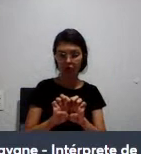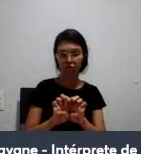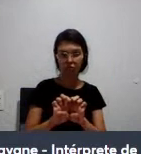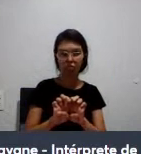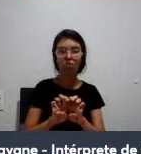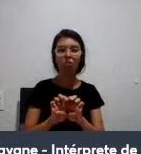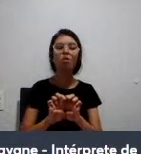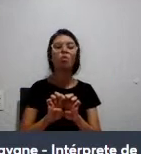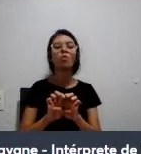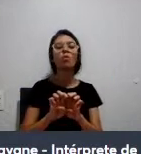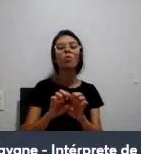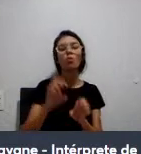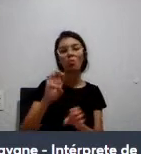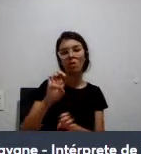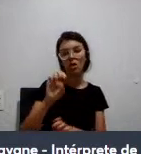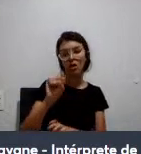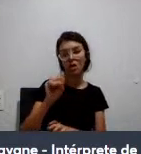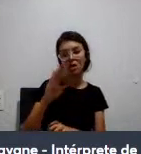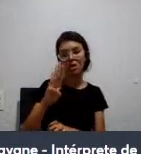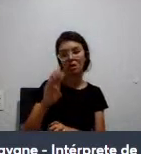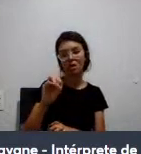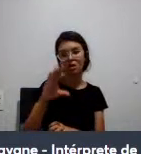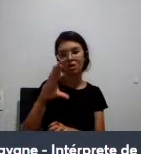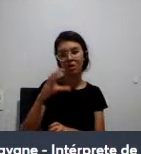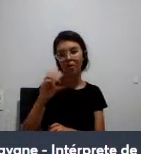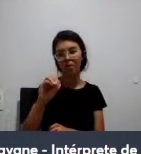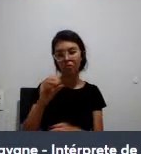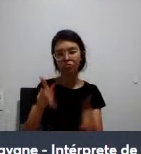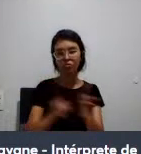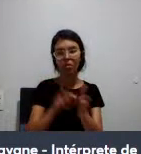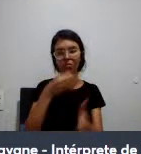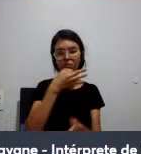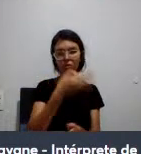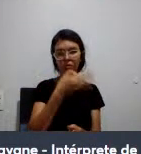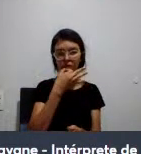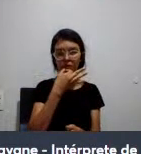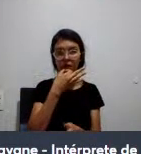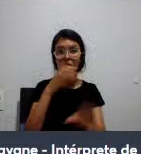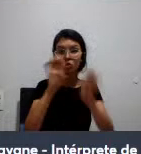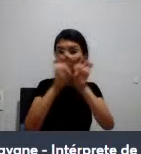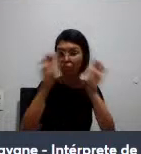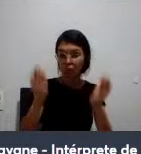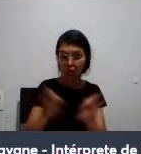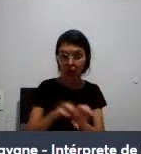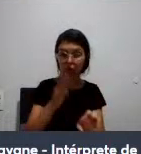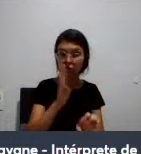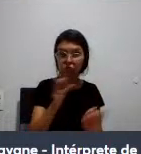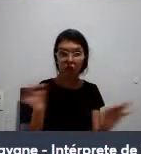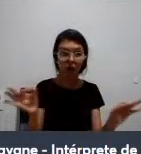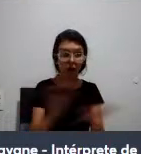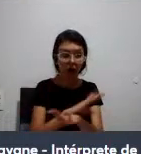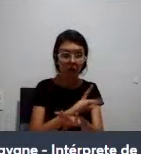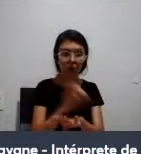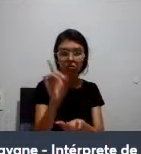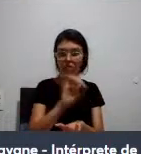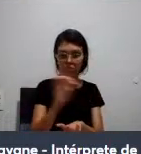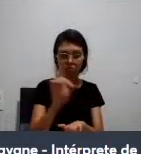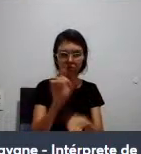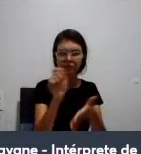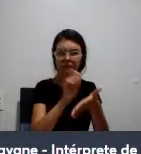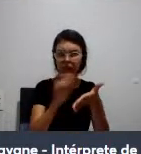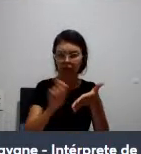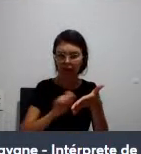argumento. Mas estruturado não quer dizer que ele é completo. O processo de rascunhar